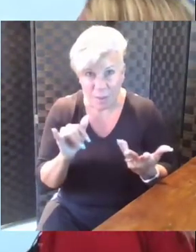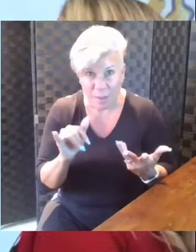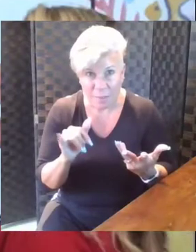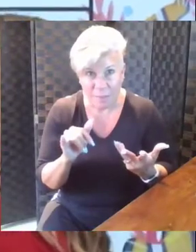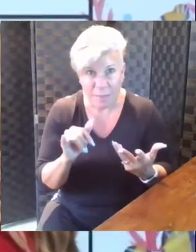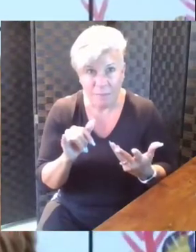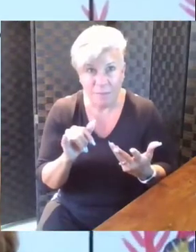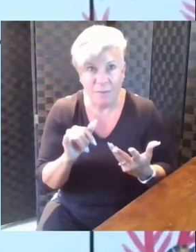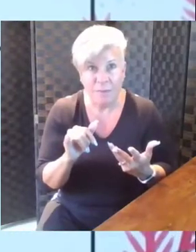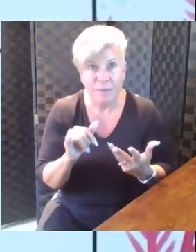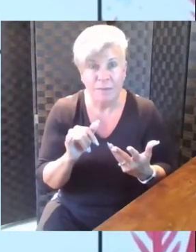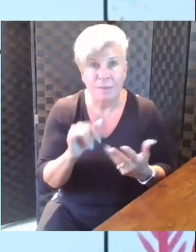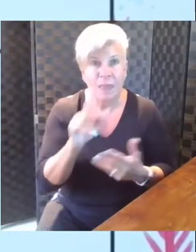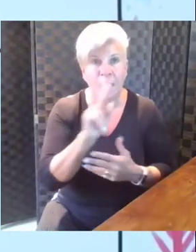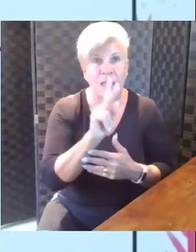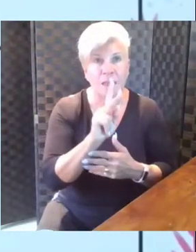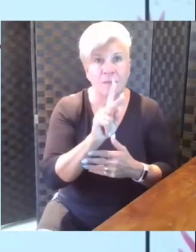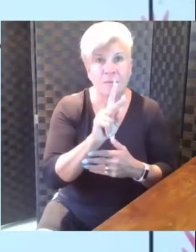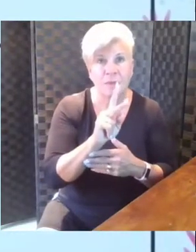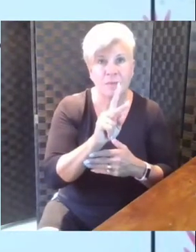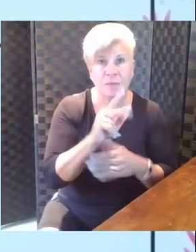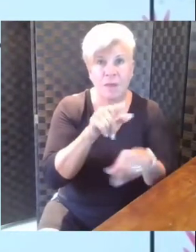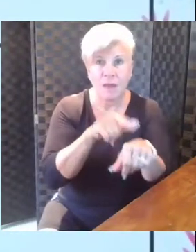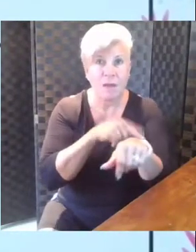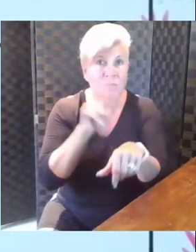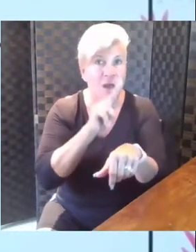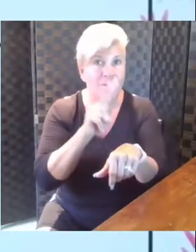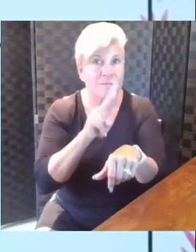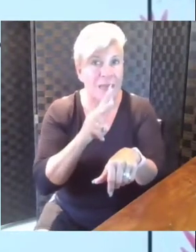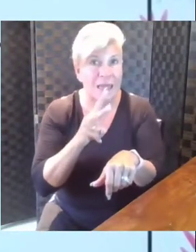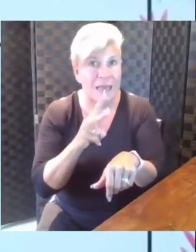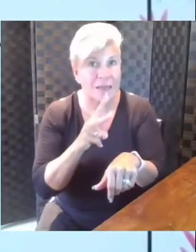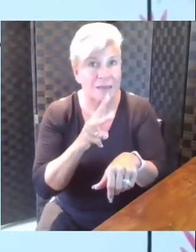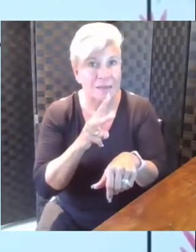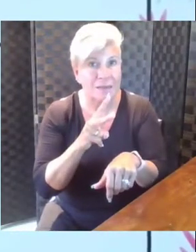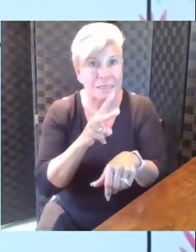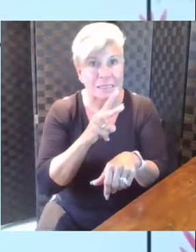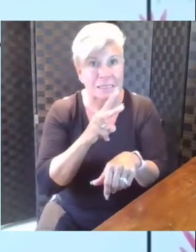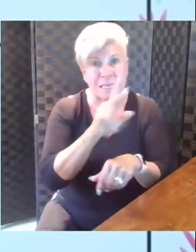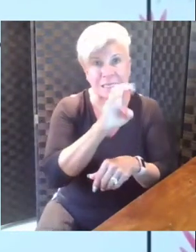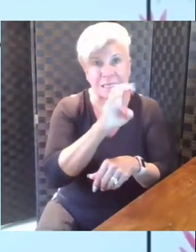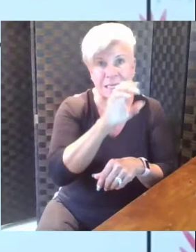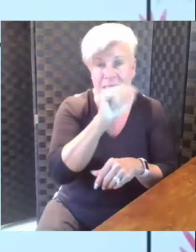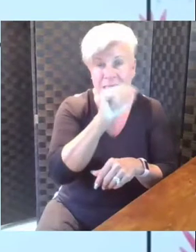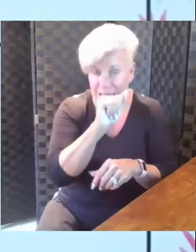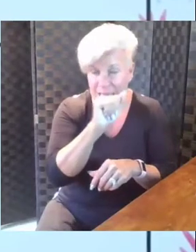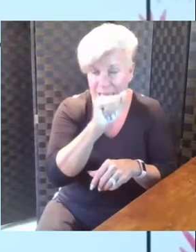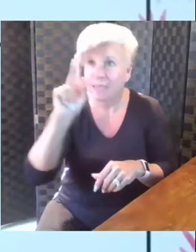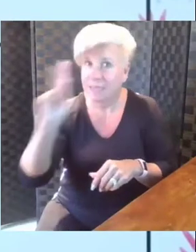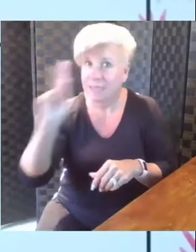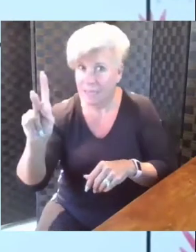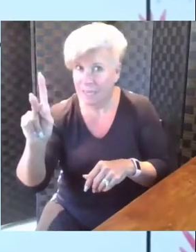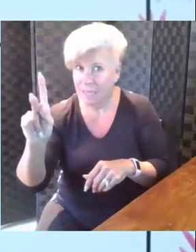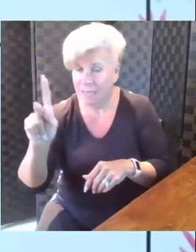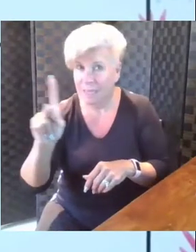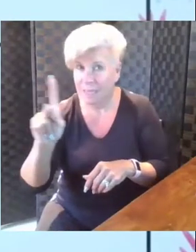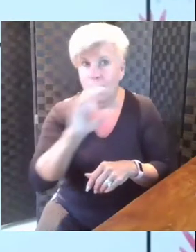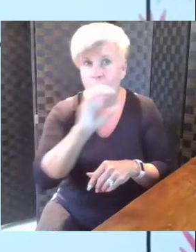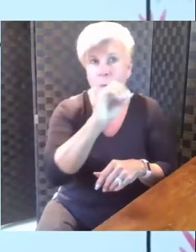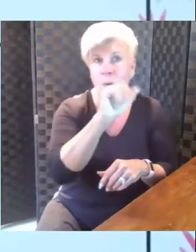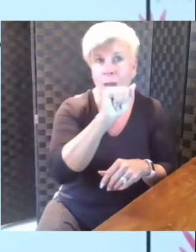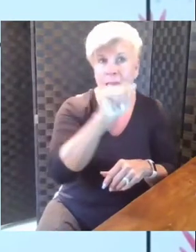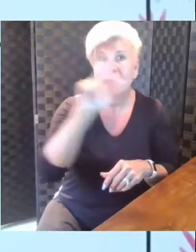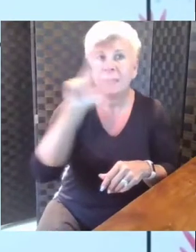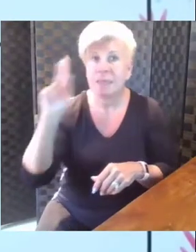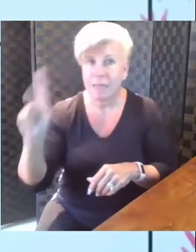is that after we hear the long vowel sound or that vowel team in the word speak, we have the EA as a